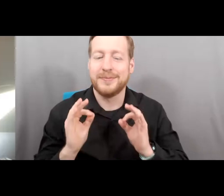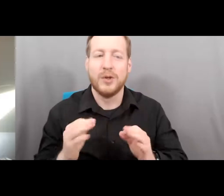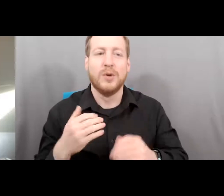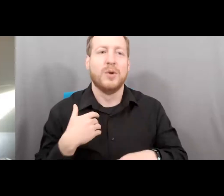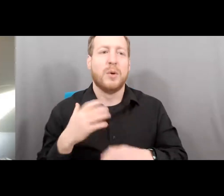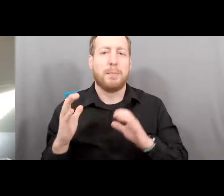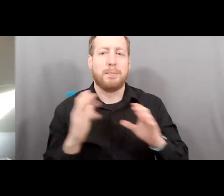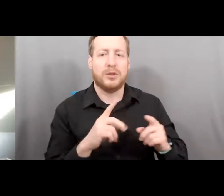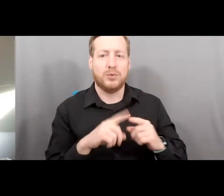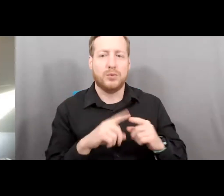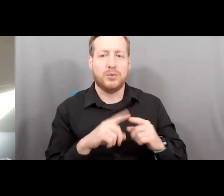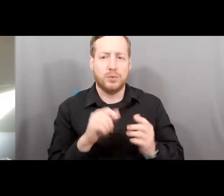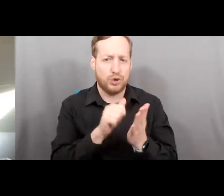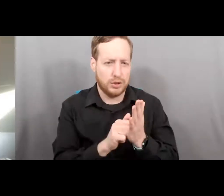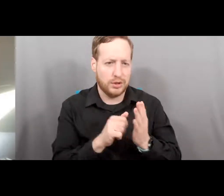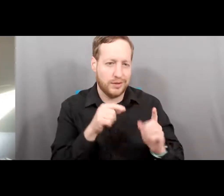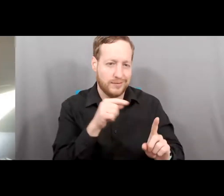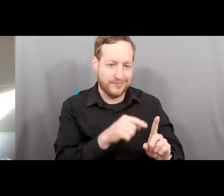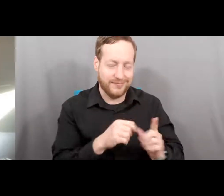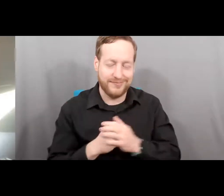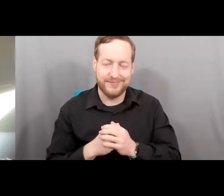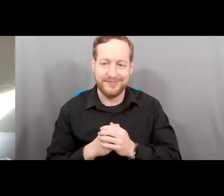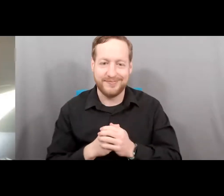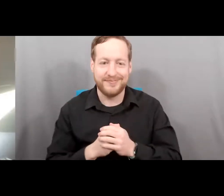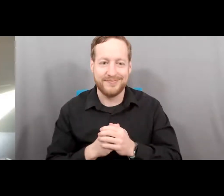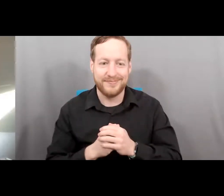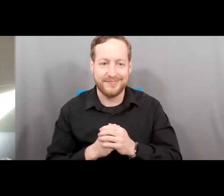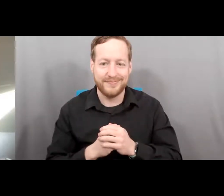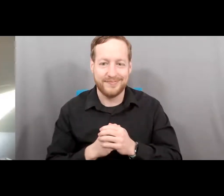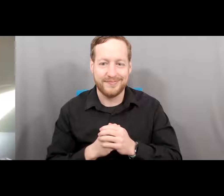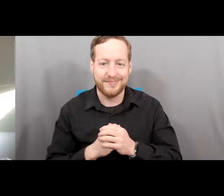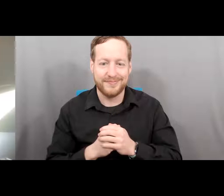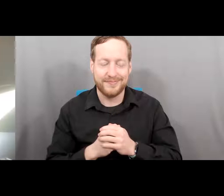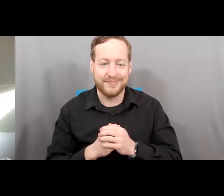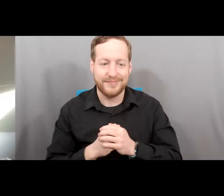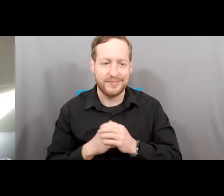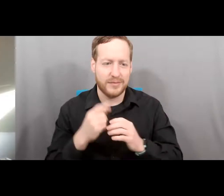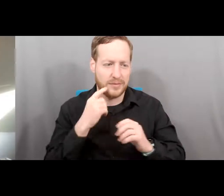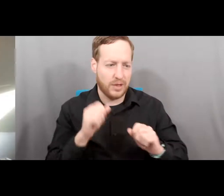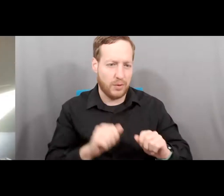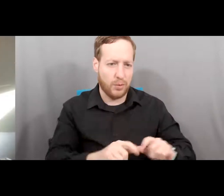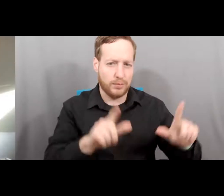Day. It was a beautiful day today. Now, back to the agenda.